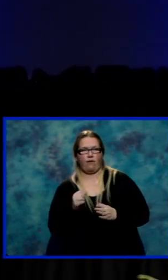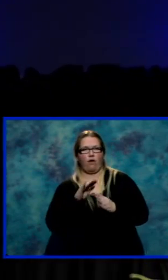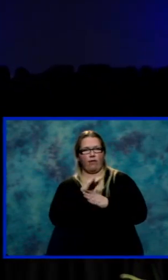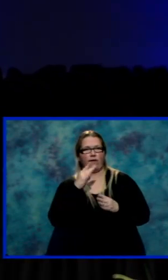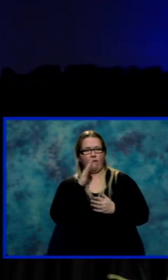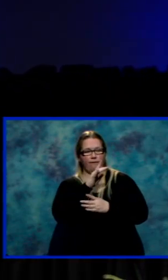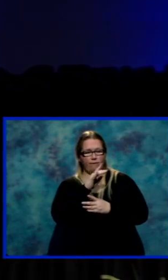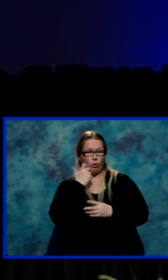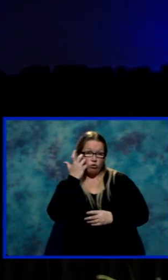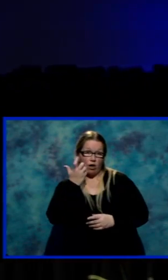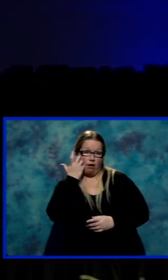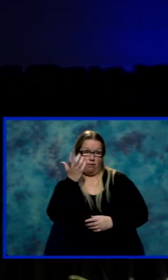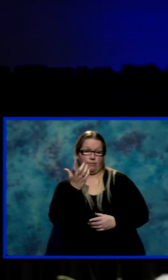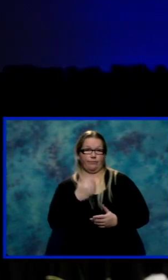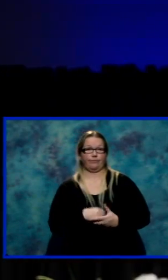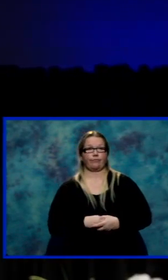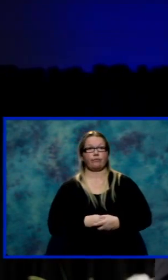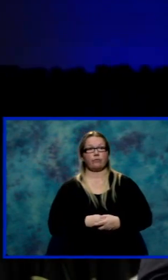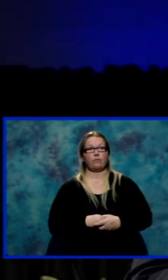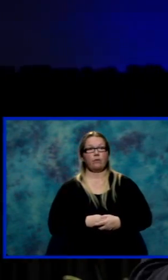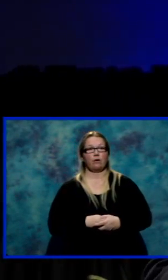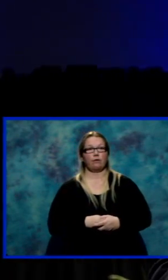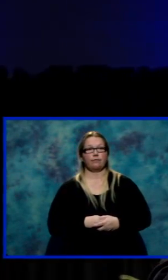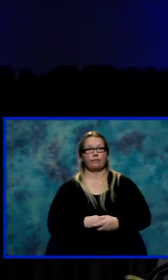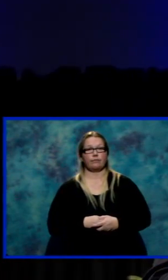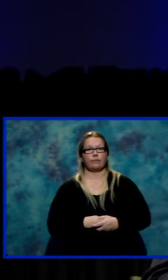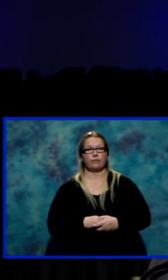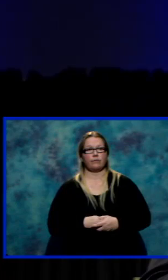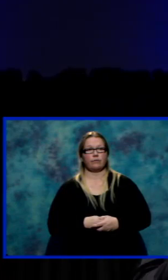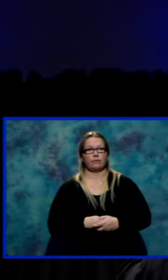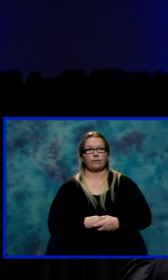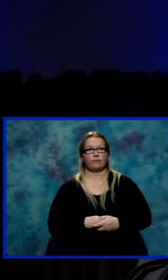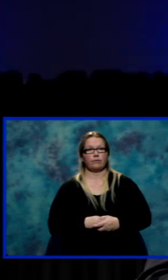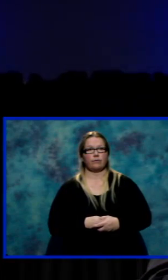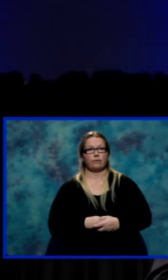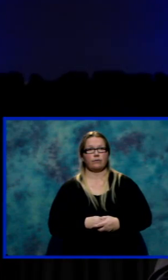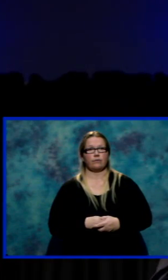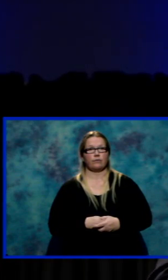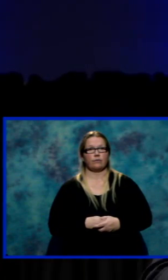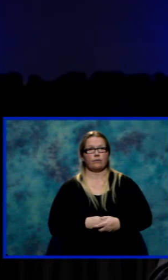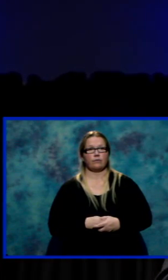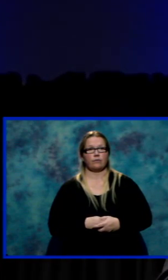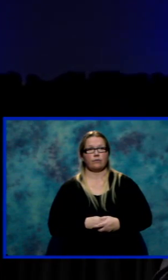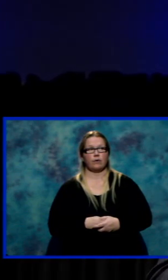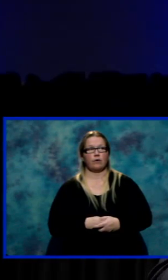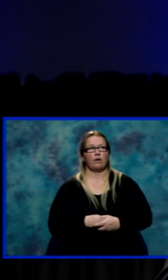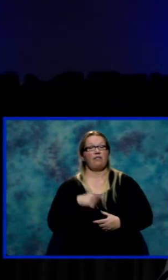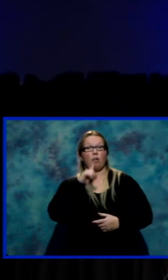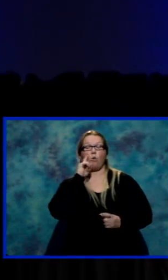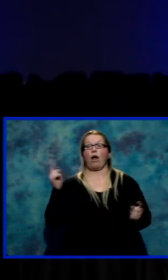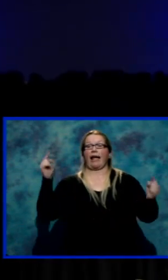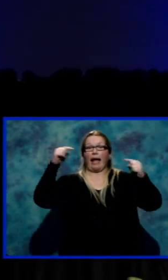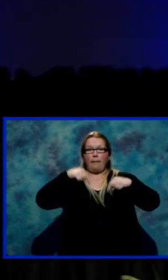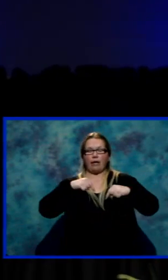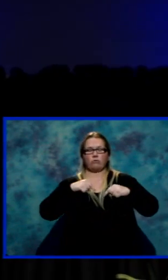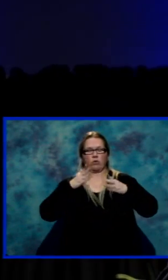the mother church birthing out churches that radiate out as spokes that come back here to get re-engaged, to get